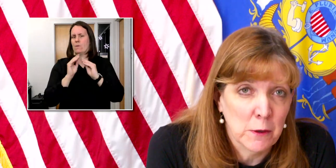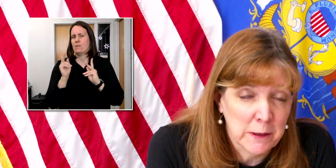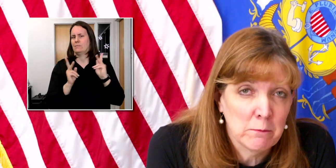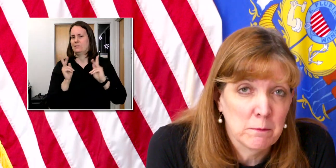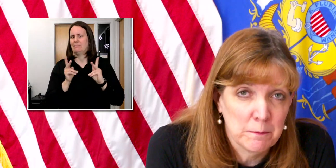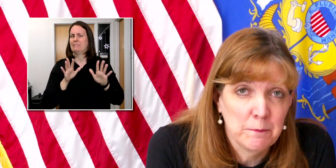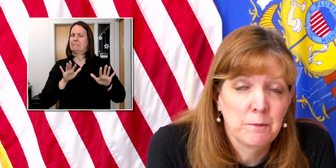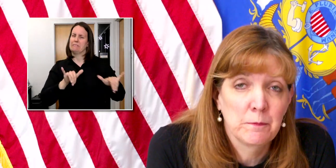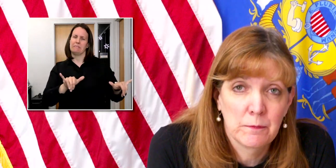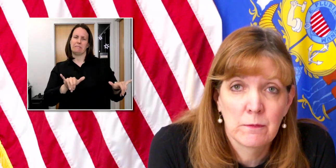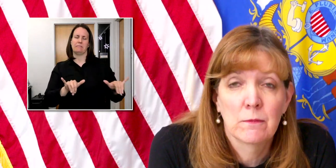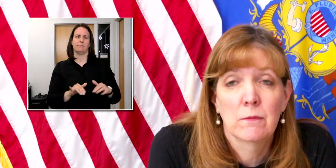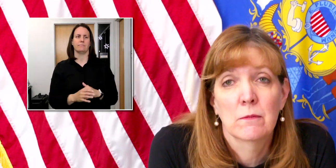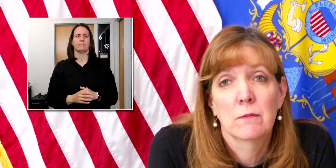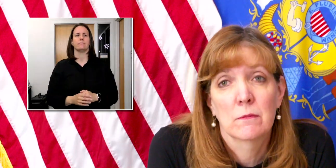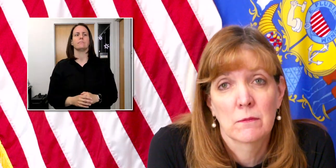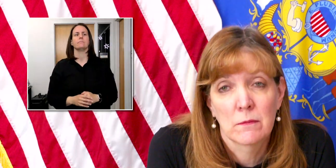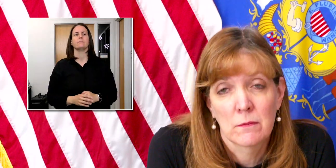moving forward.